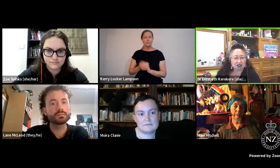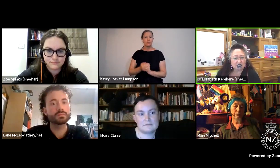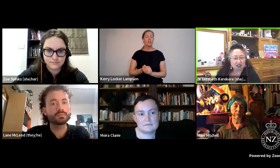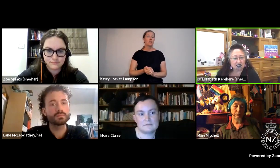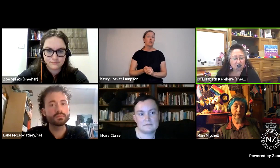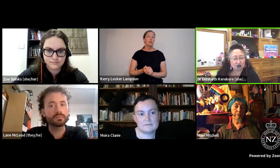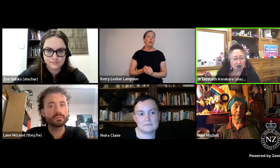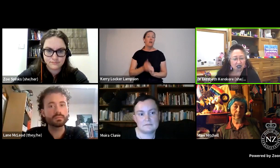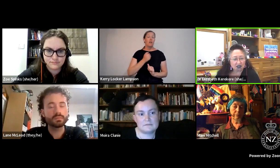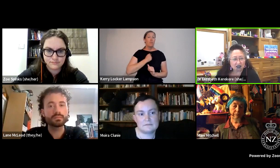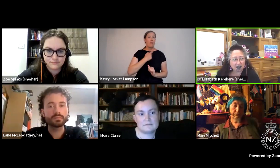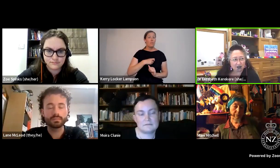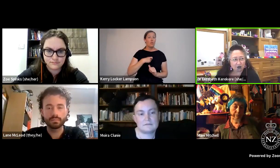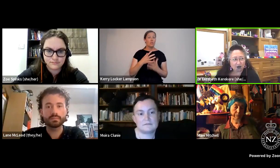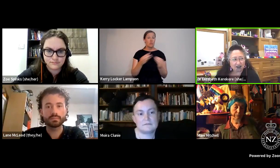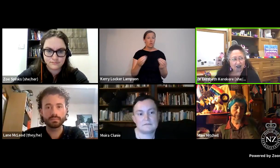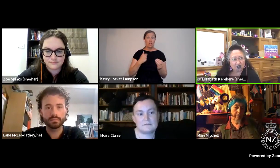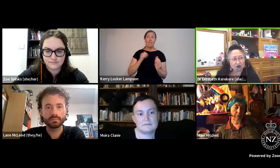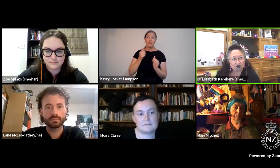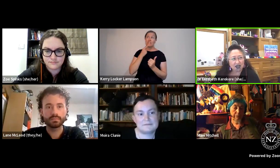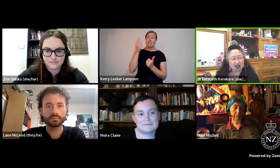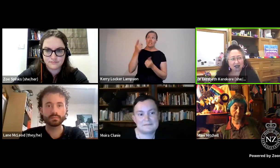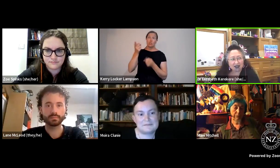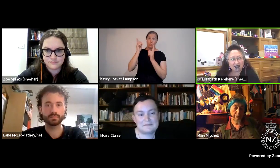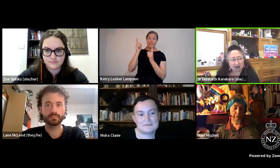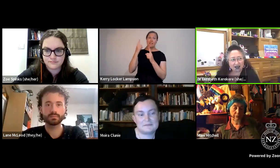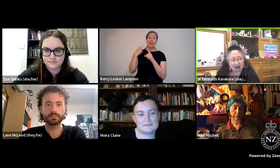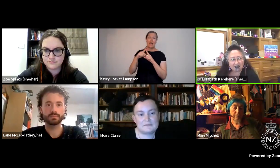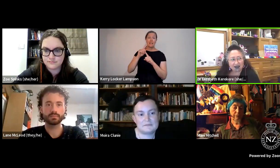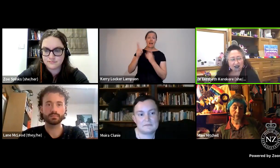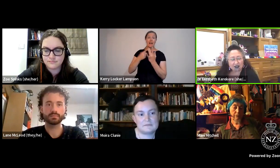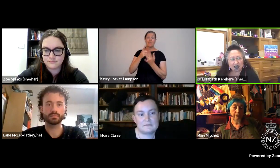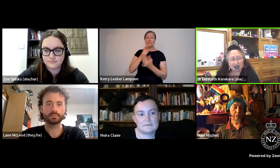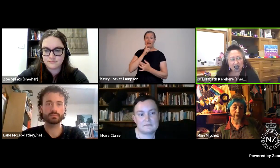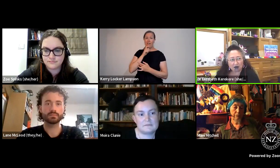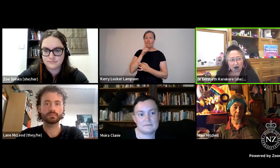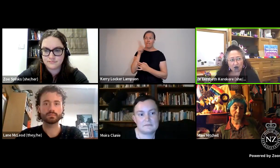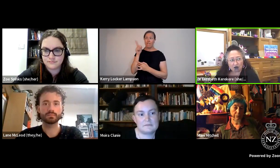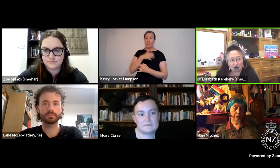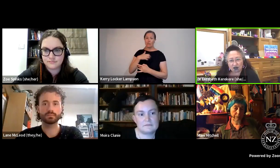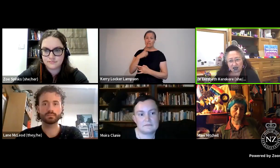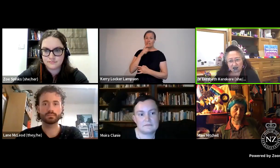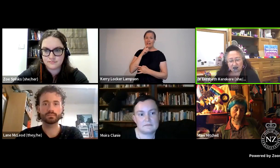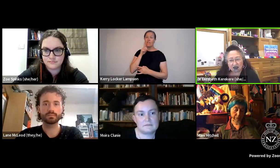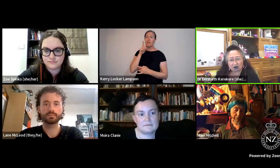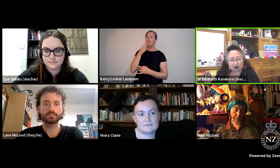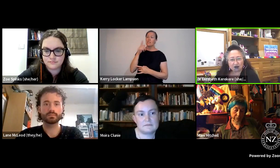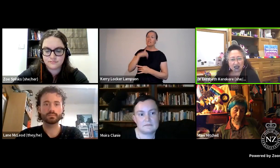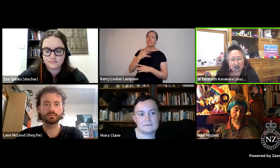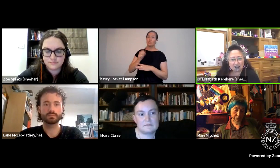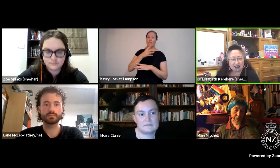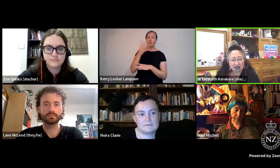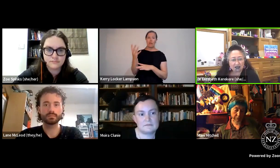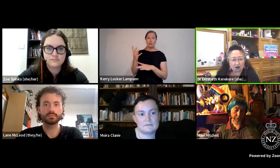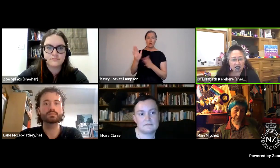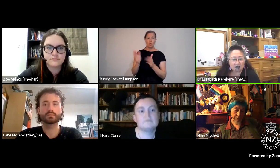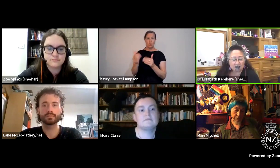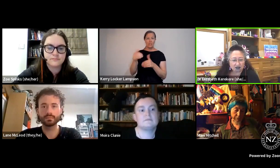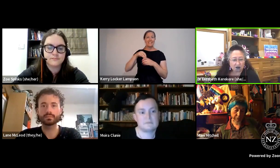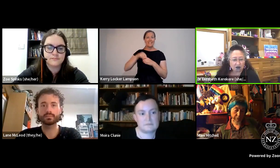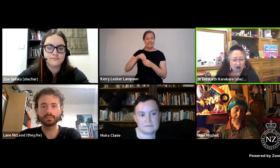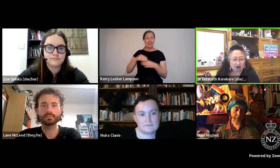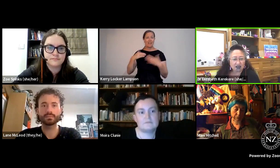is what I've suggested to the minister and to all the officials, is that there needs to be a rainbow unit inside Health New Zealand, and there needs to